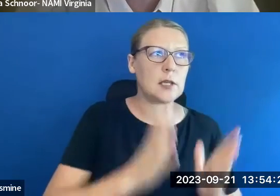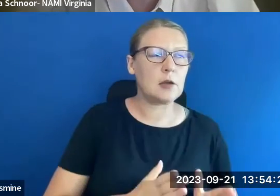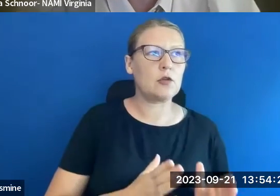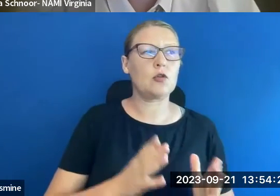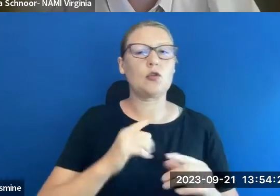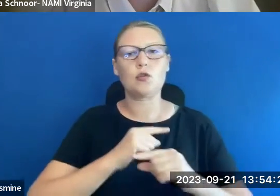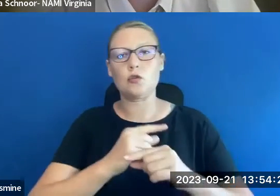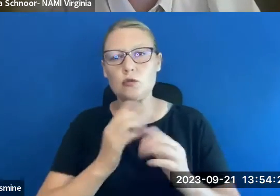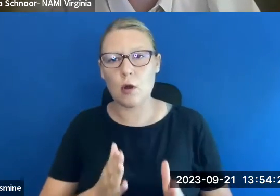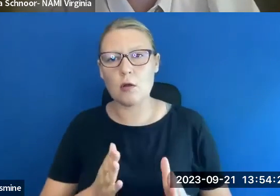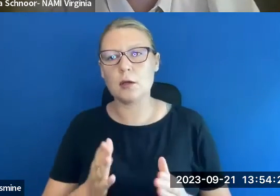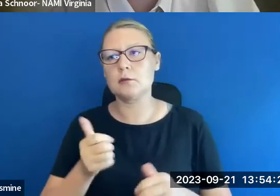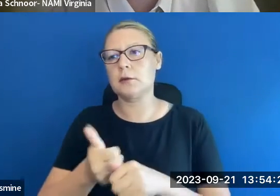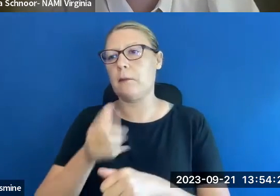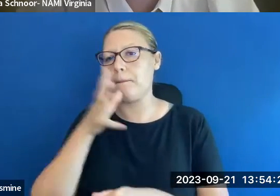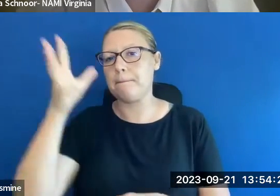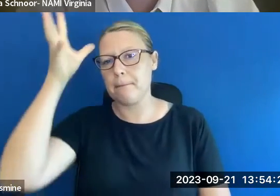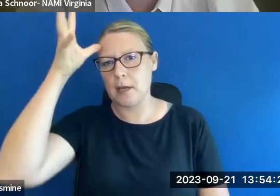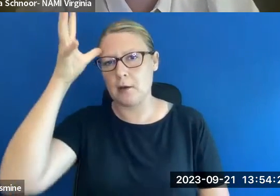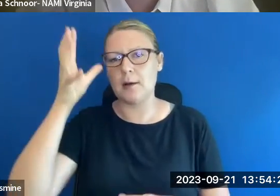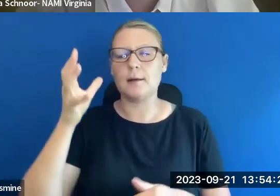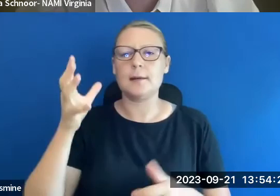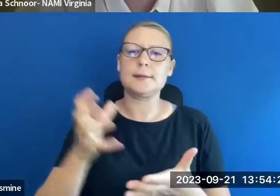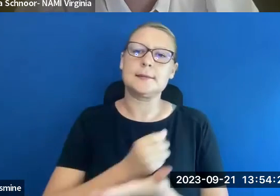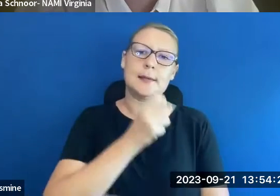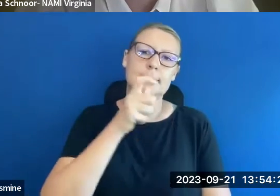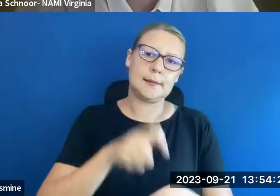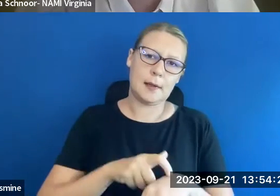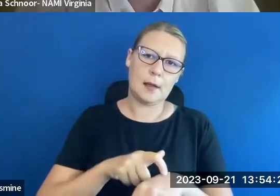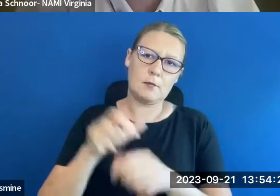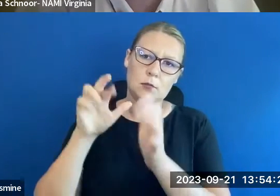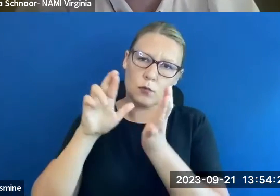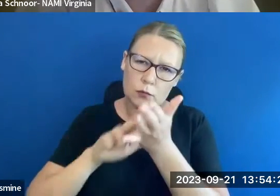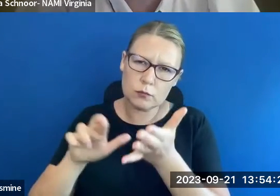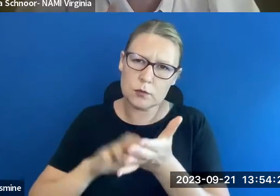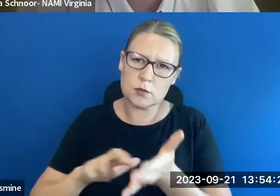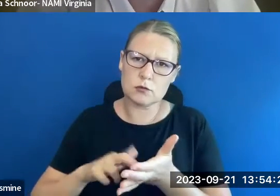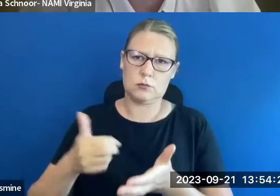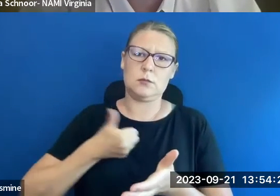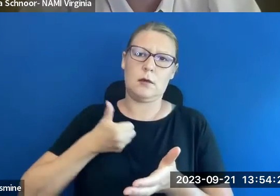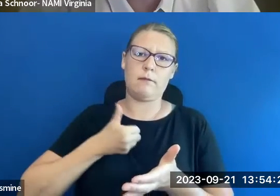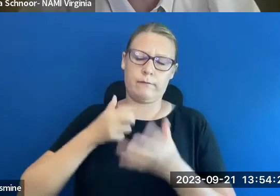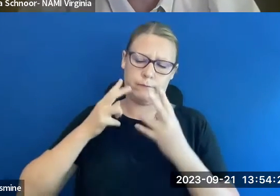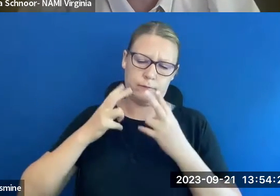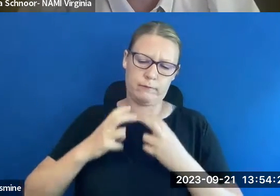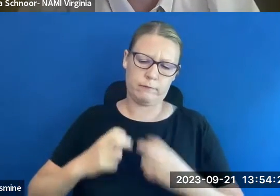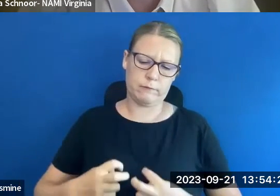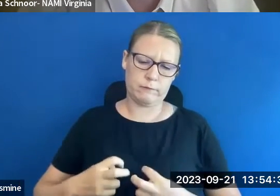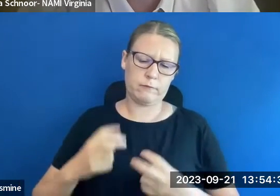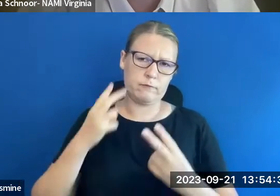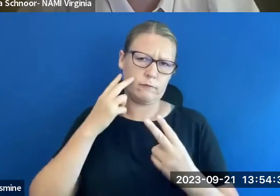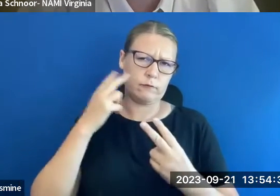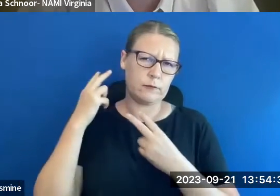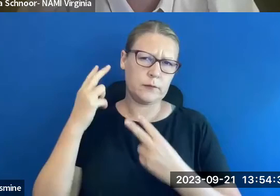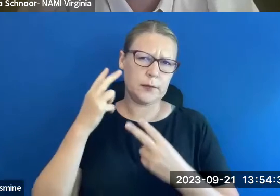parent, being able to take time to research and reflect on your own mental health before having important